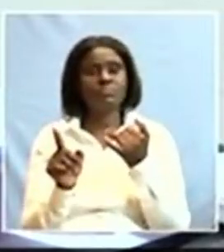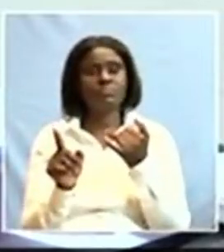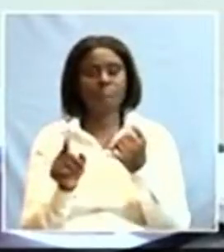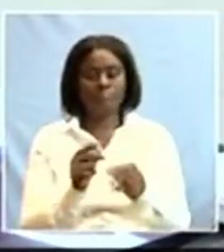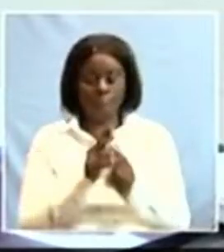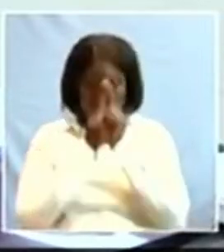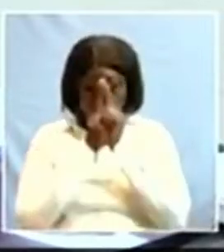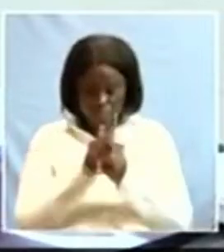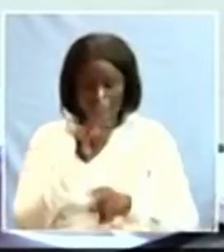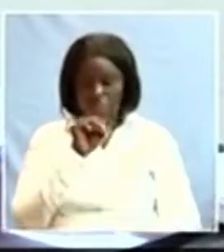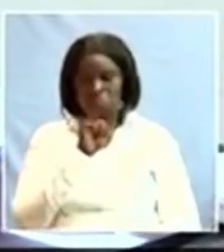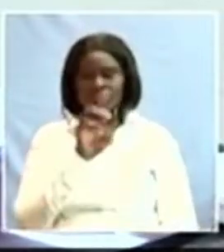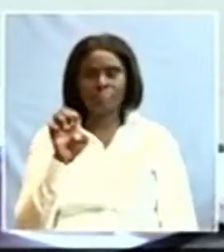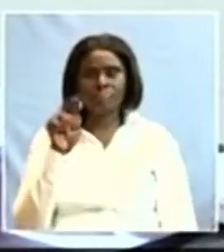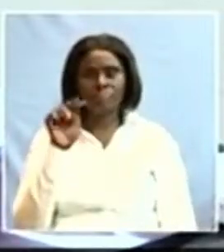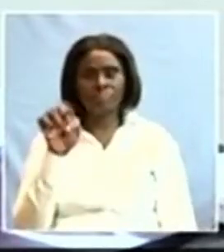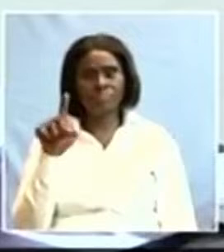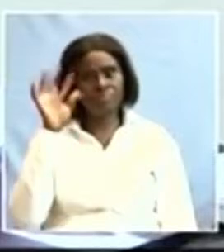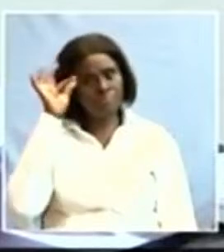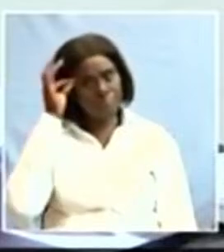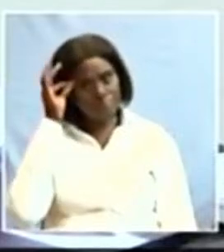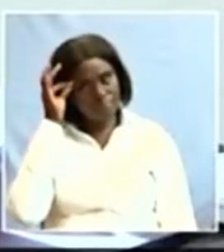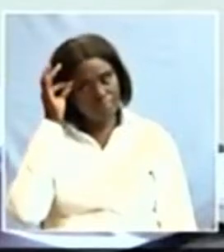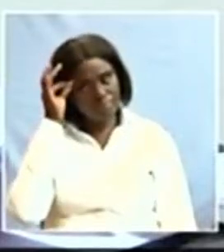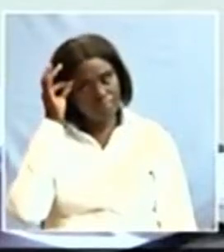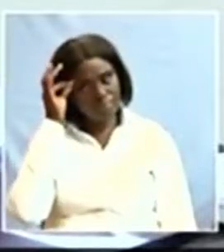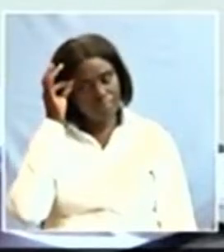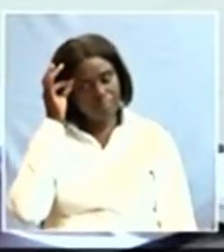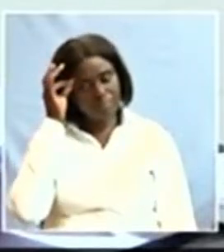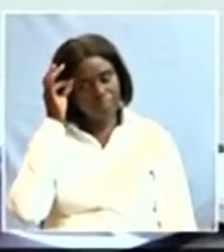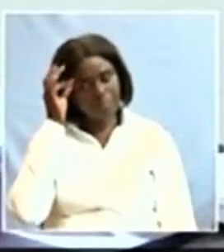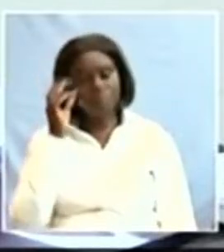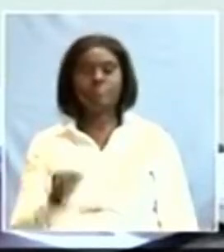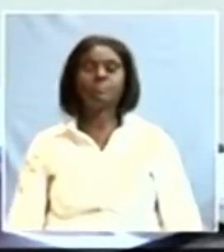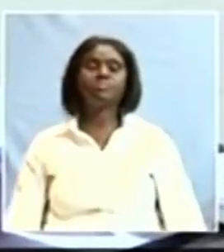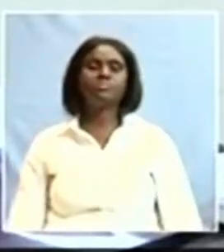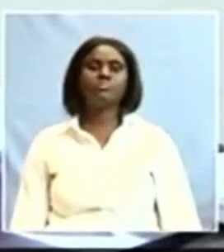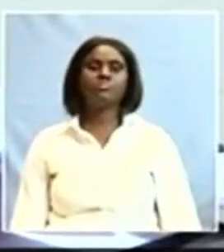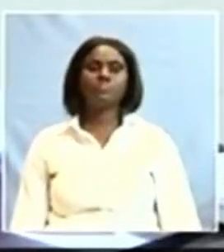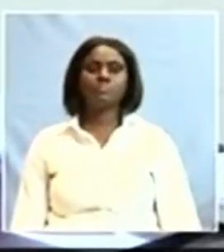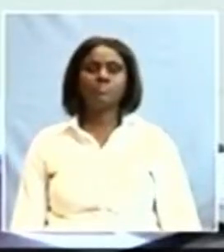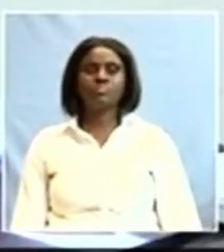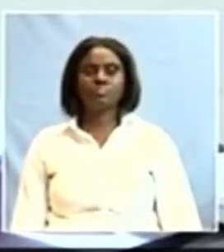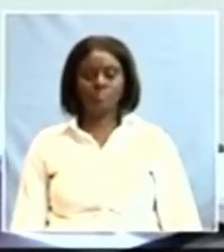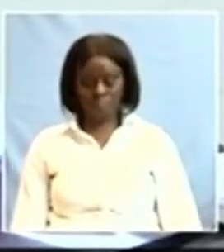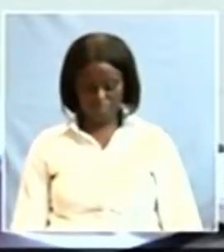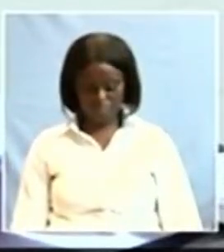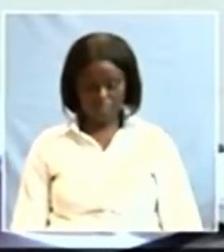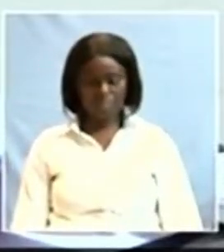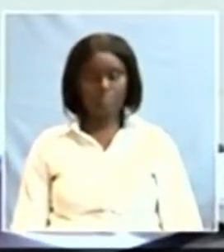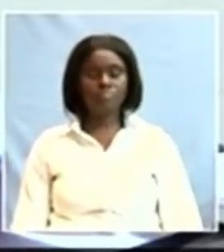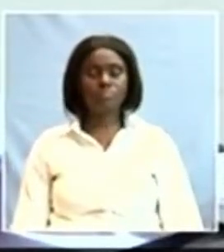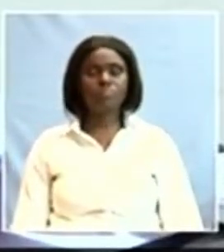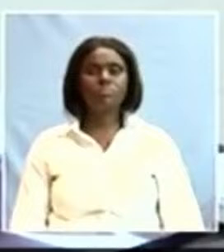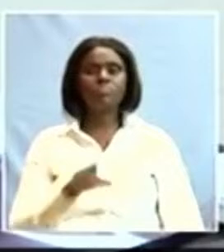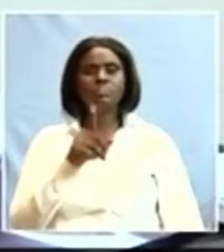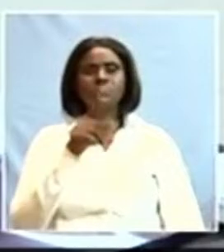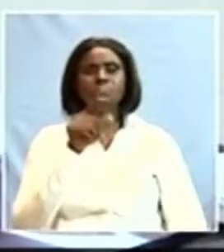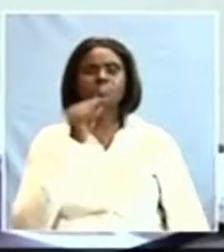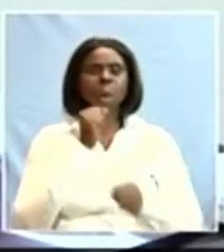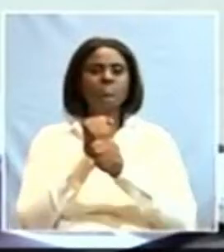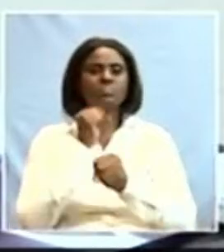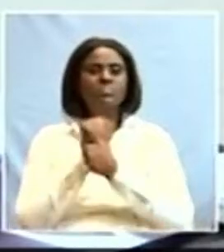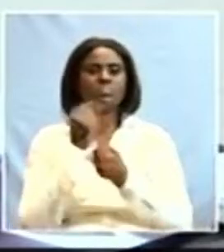Honorable Mwenye, you take note. I want you to respond. Thank you so much. Sir, you are the what?